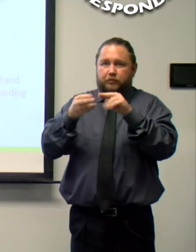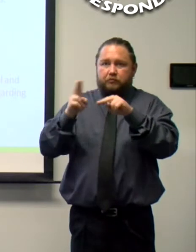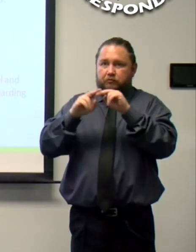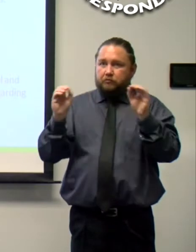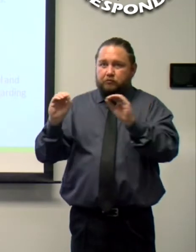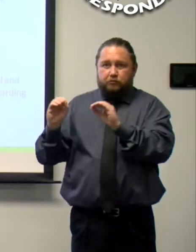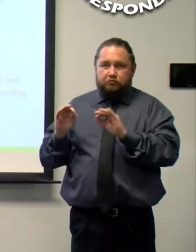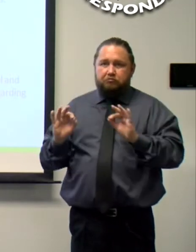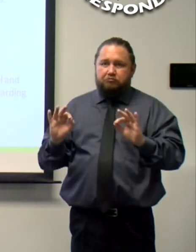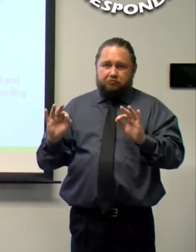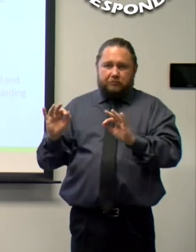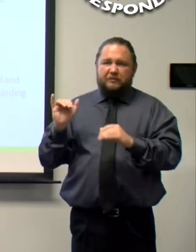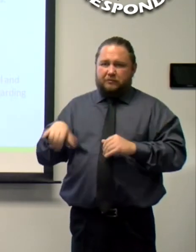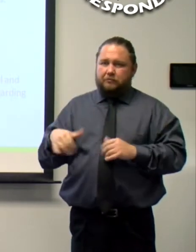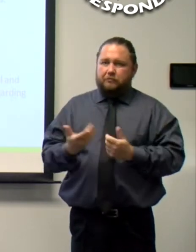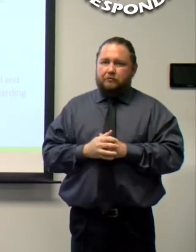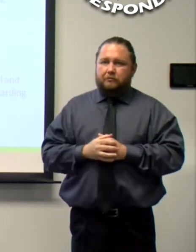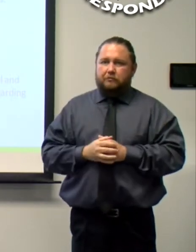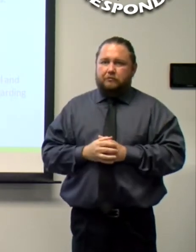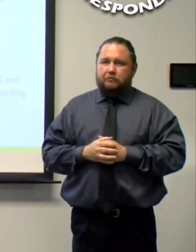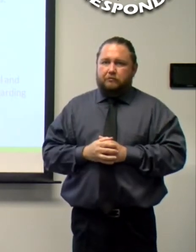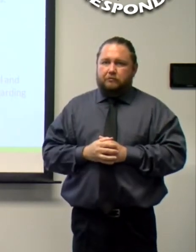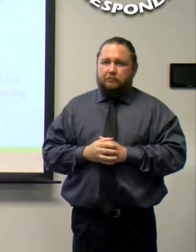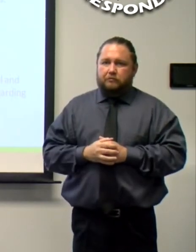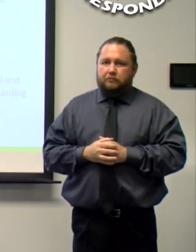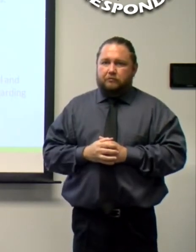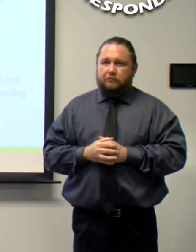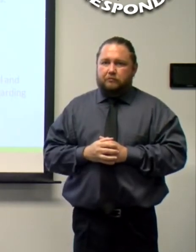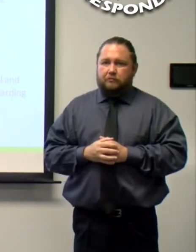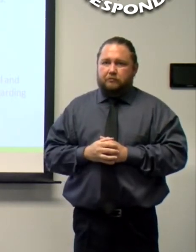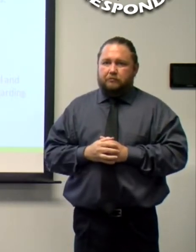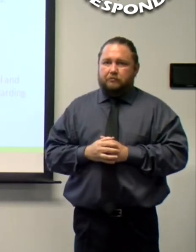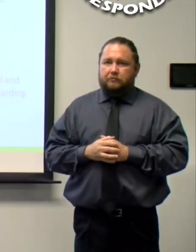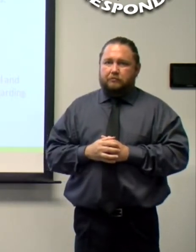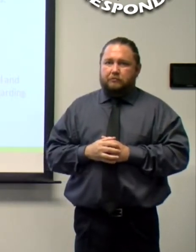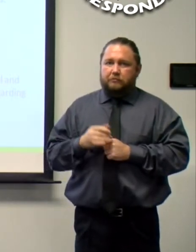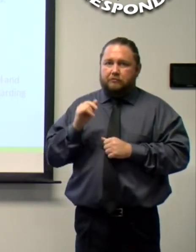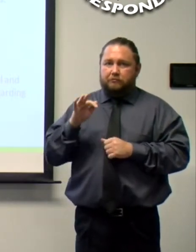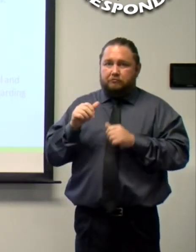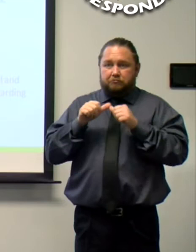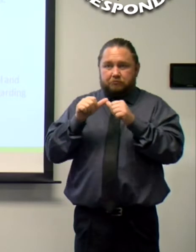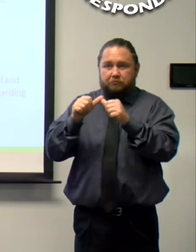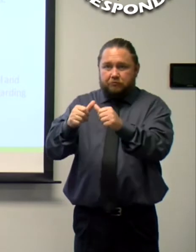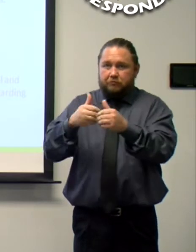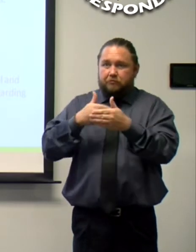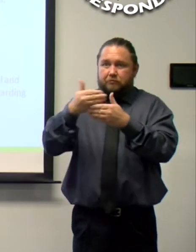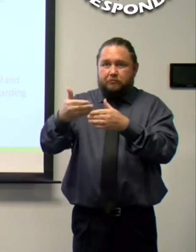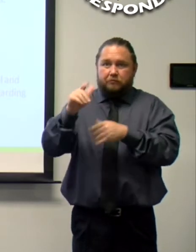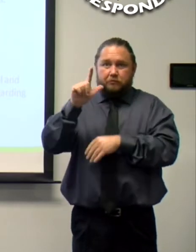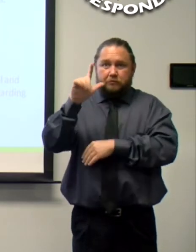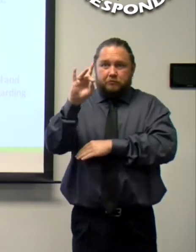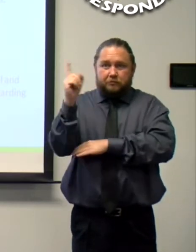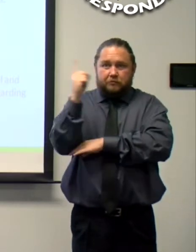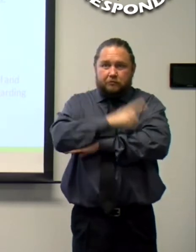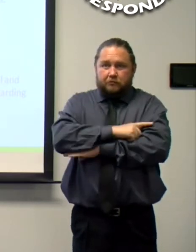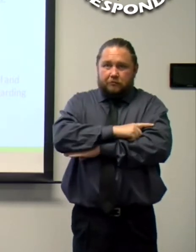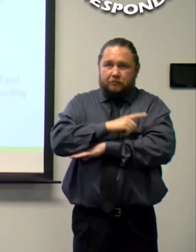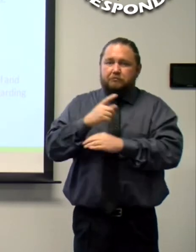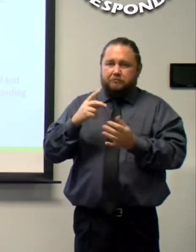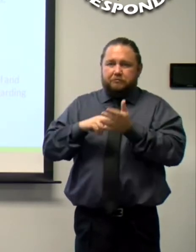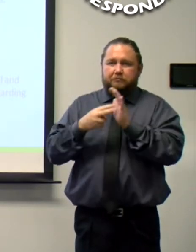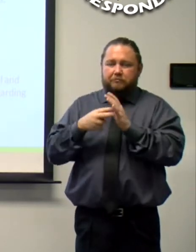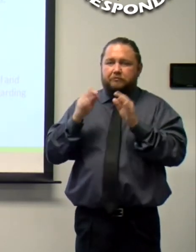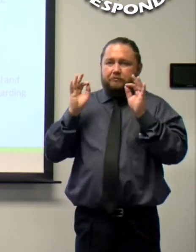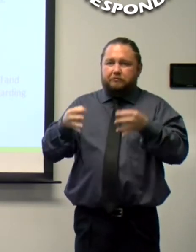days, those downward trends continue. In phase 2, and again, we're very close